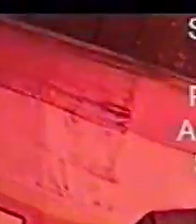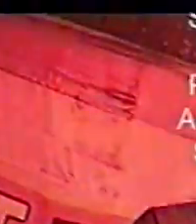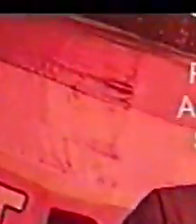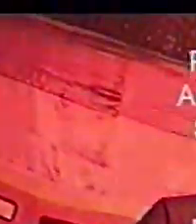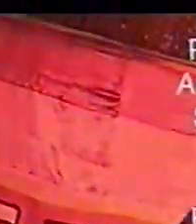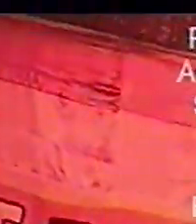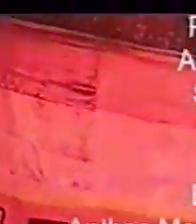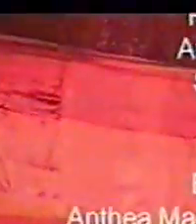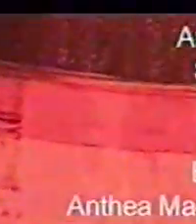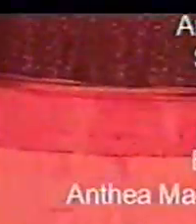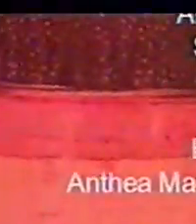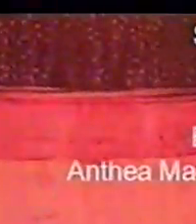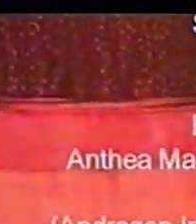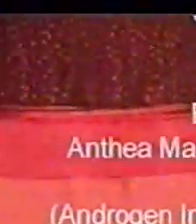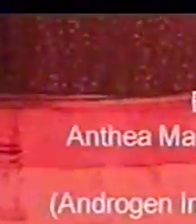good luck charm.